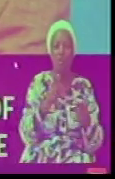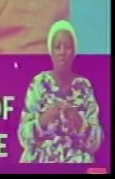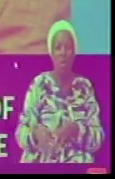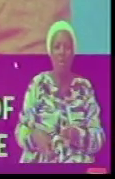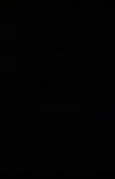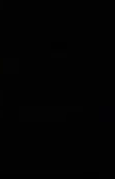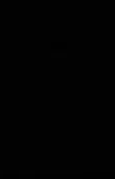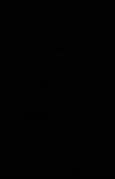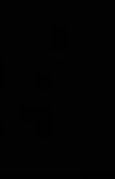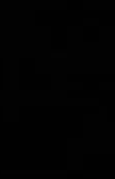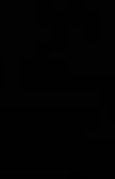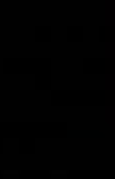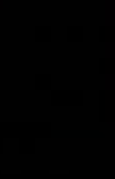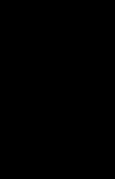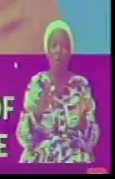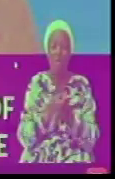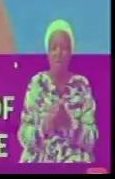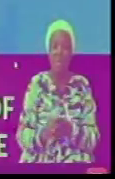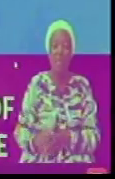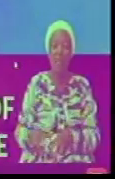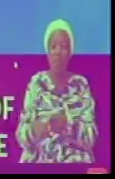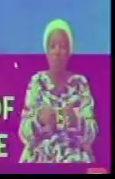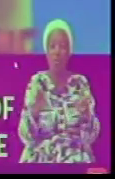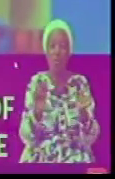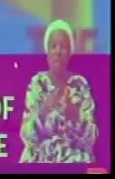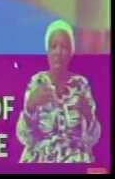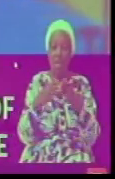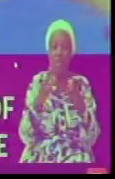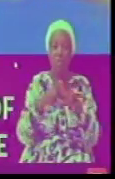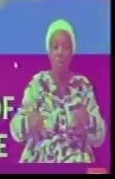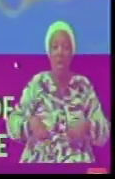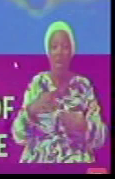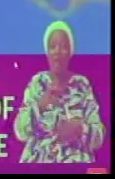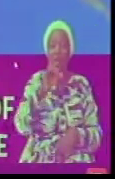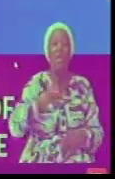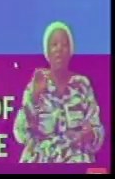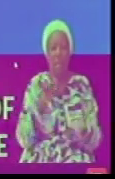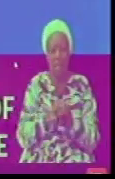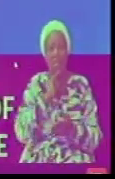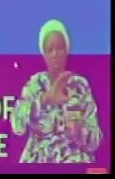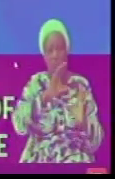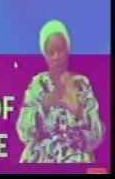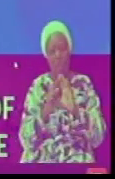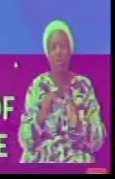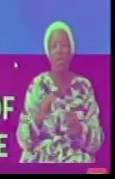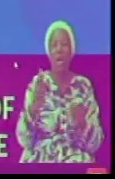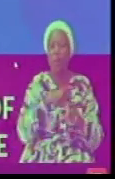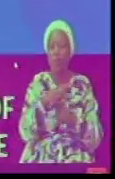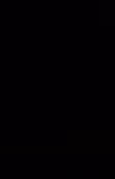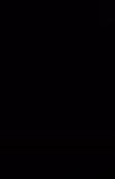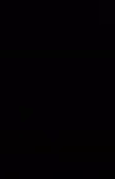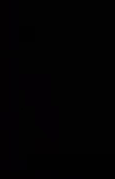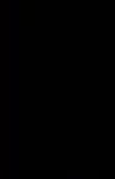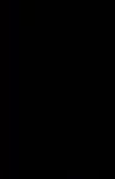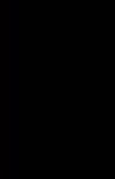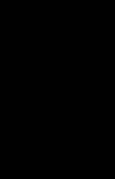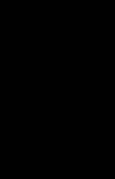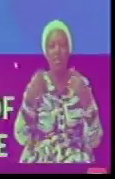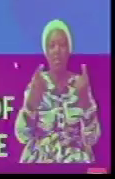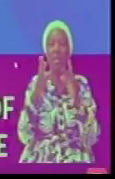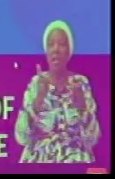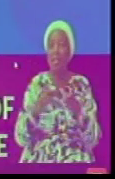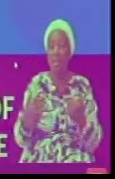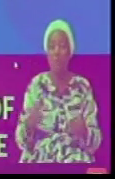grace of God lifts you up, and then you come to the right road, the road that leads to life eternal,